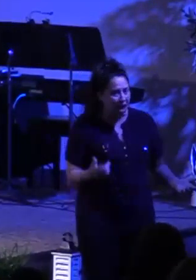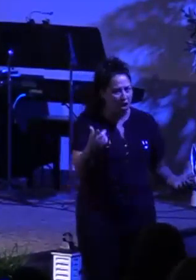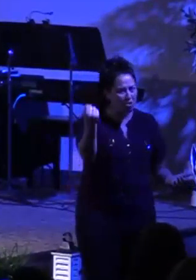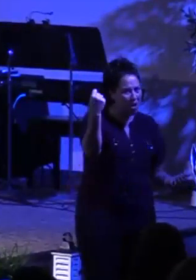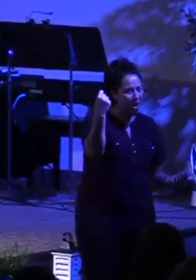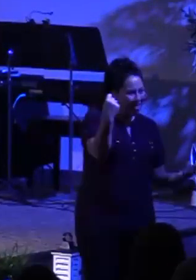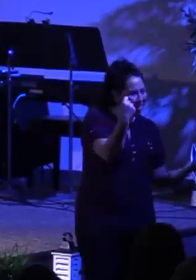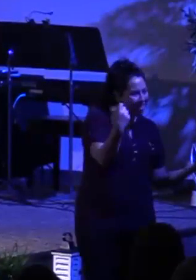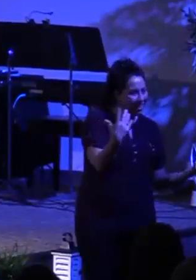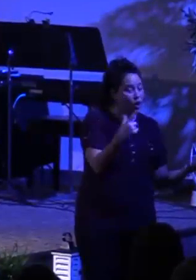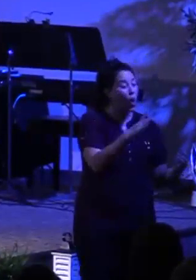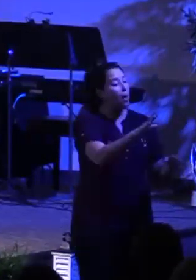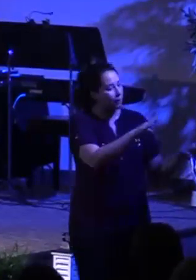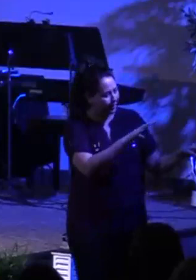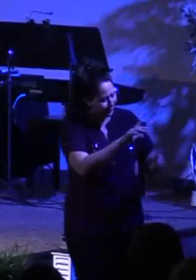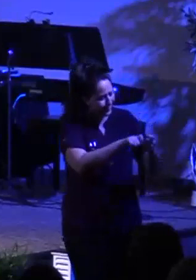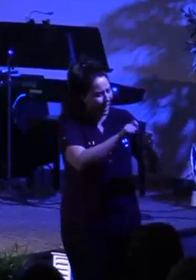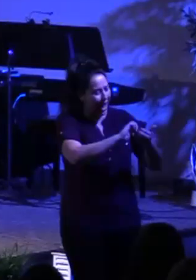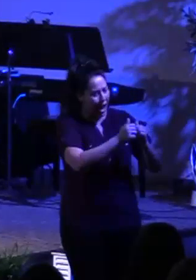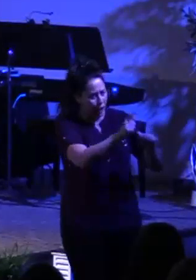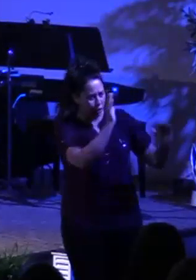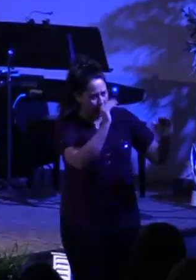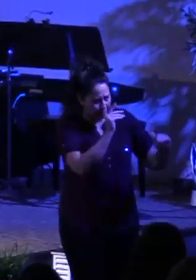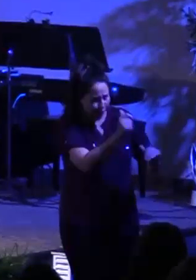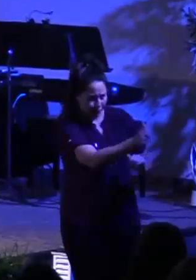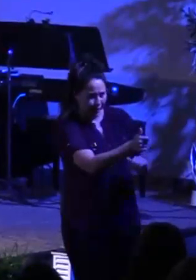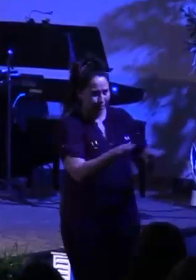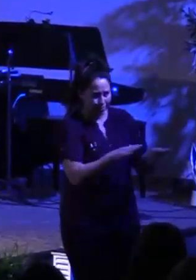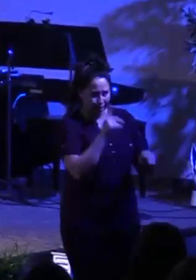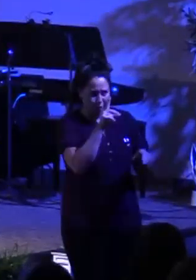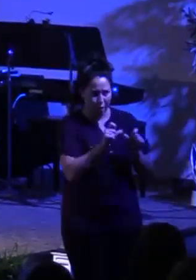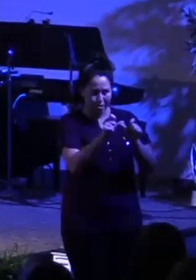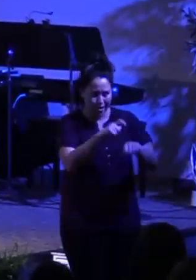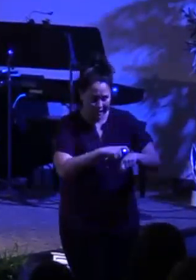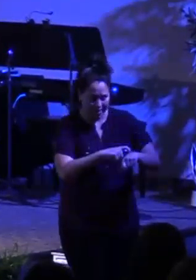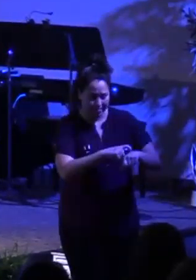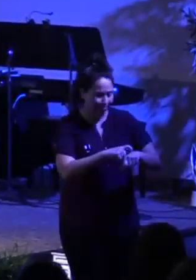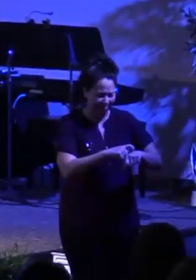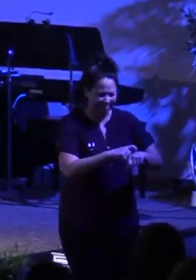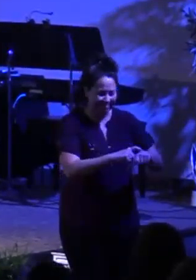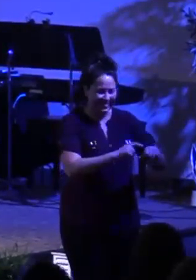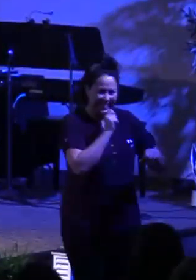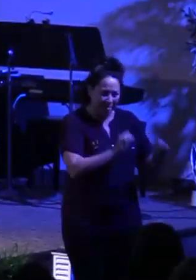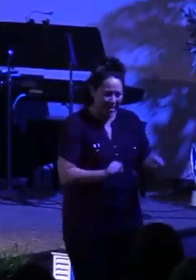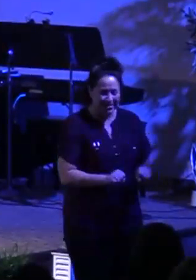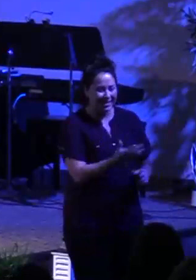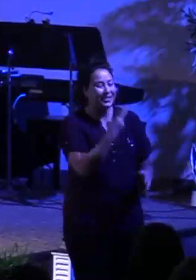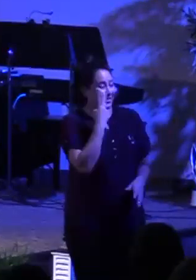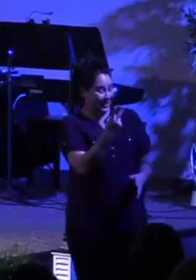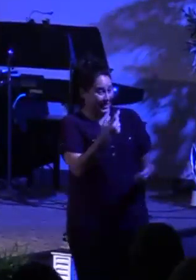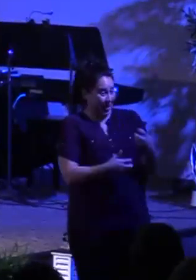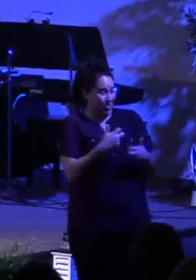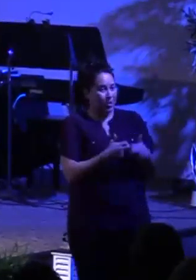behaving exactly how you expect yourself to behave at any given time for a long period of time? Also 0. So you see the problem, right?